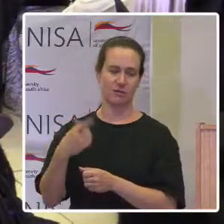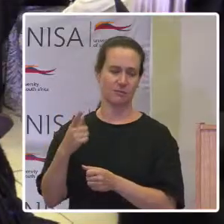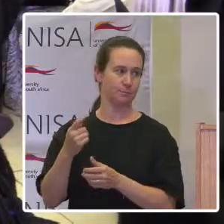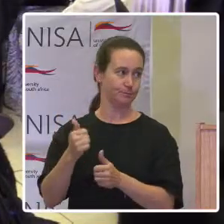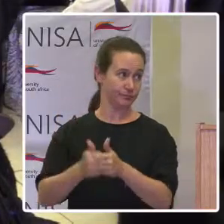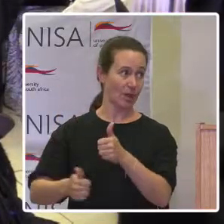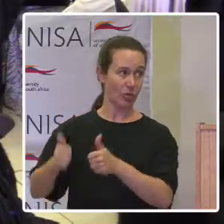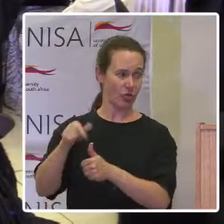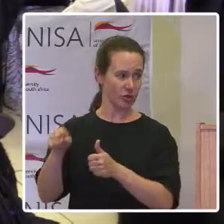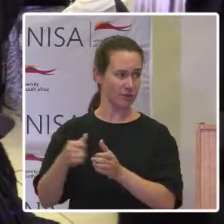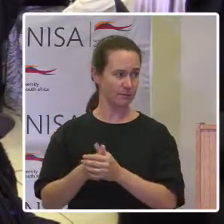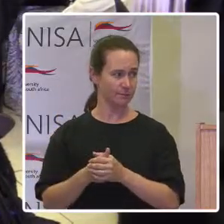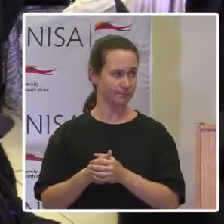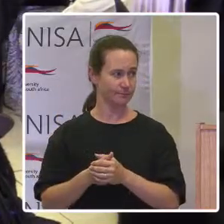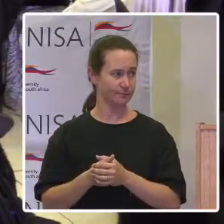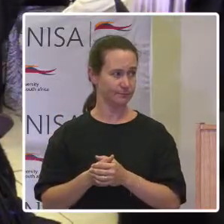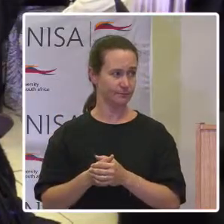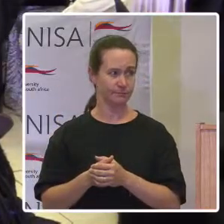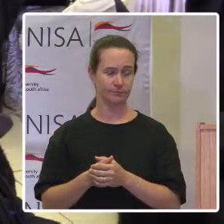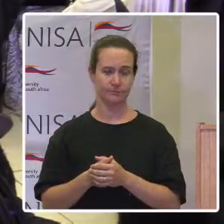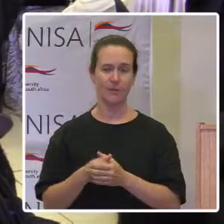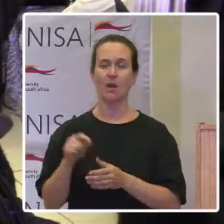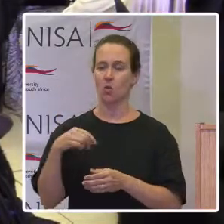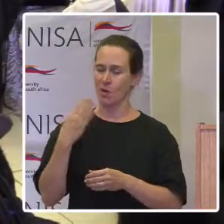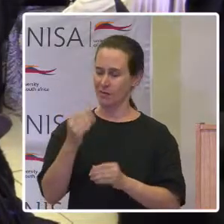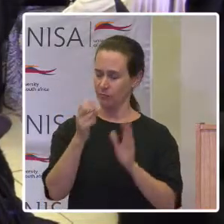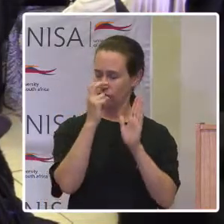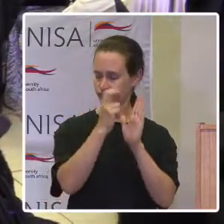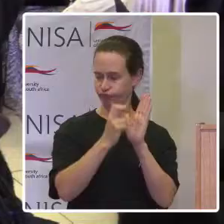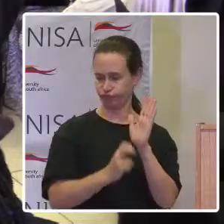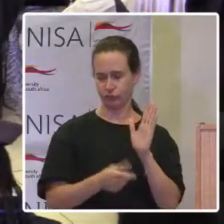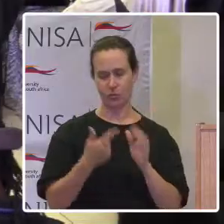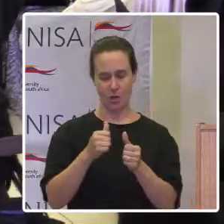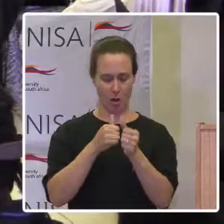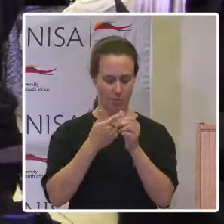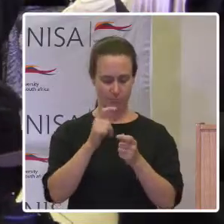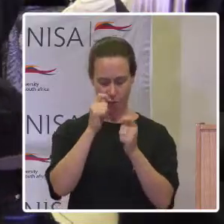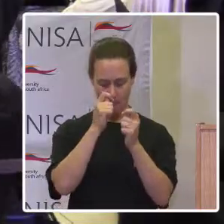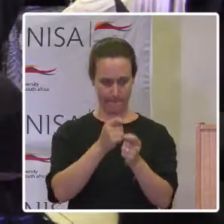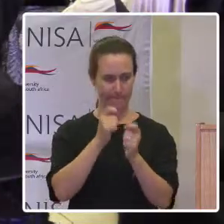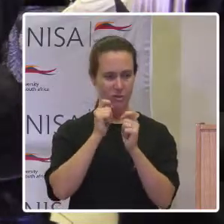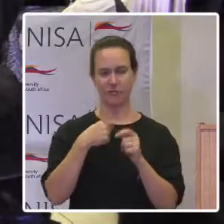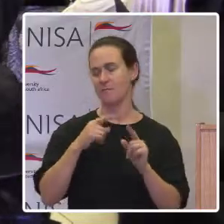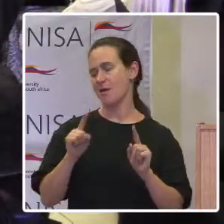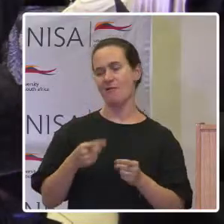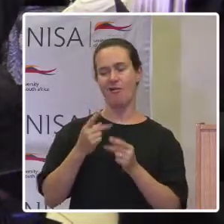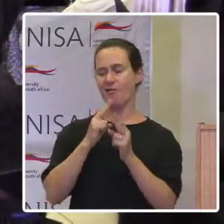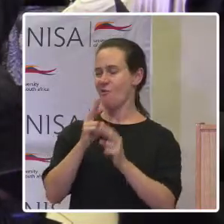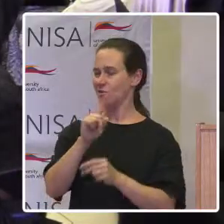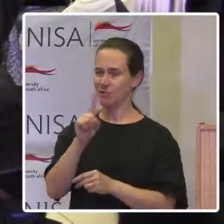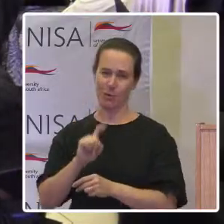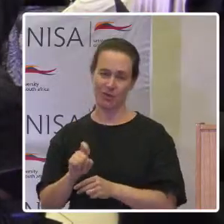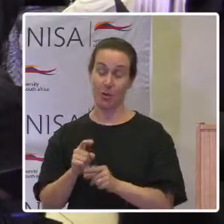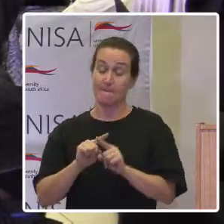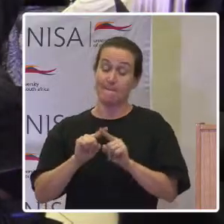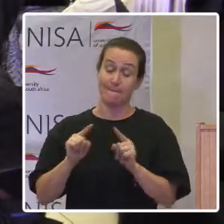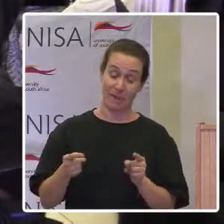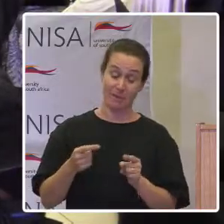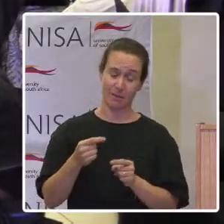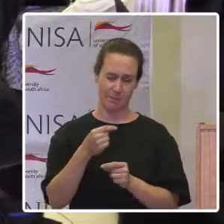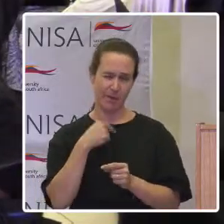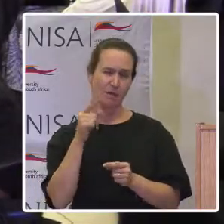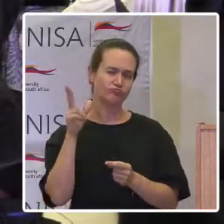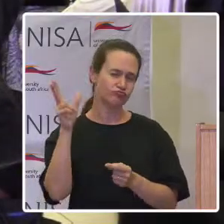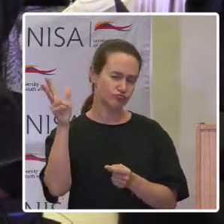Aviation Authority is present. With protocol observed, I'm not allowed to answer questions. However, I am noting